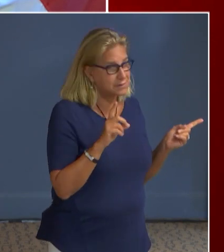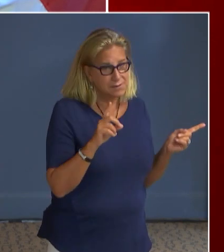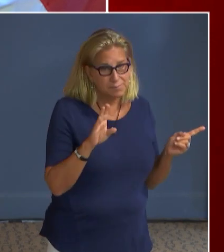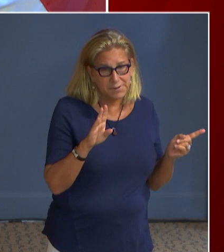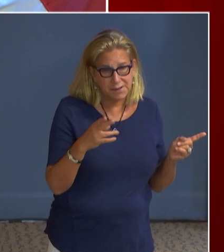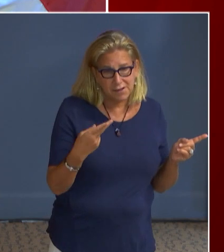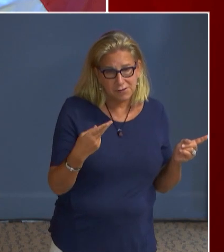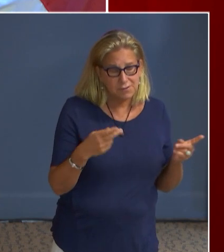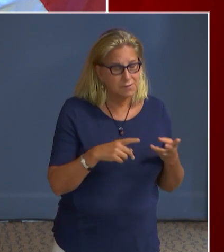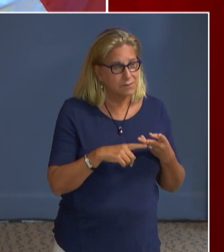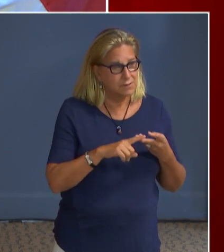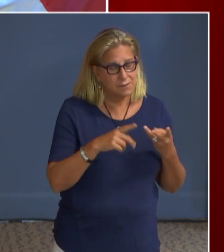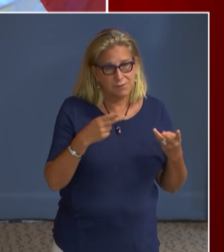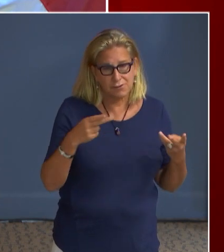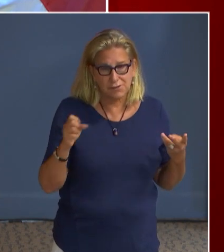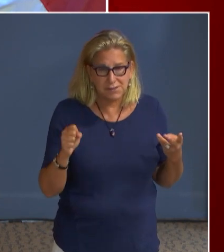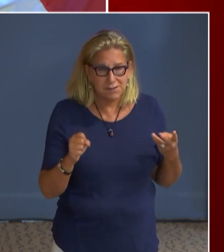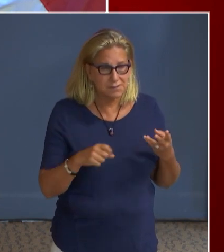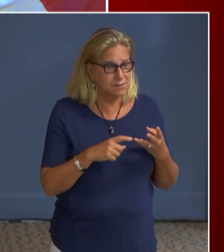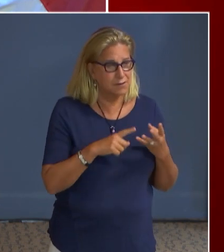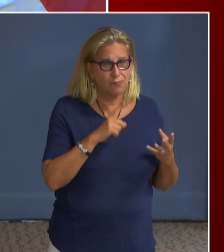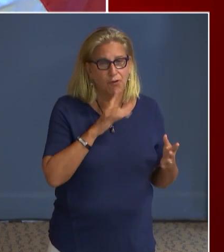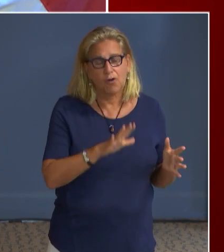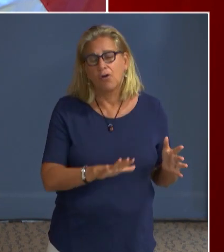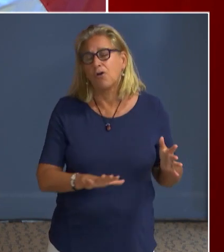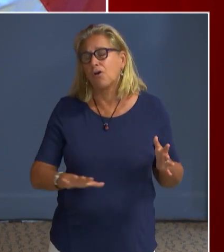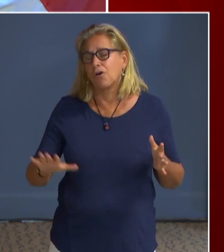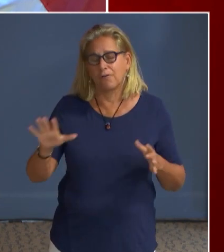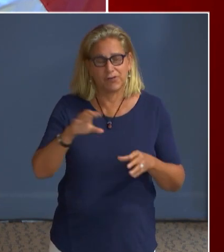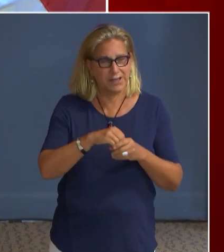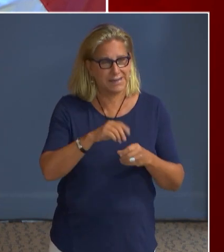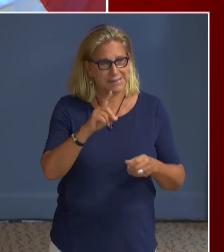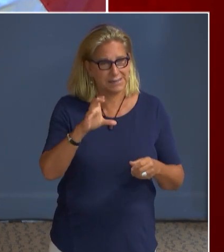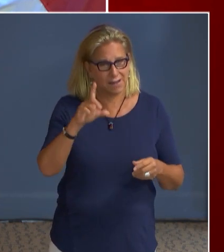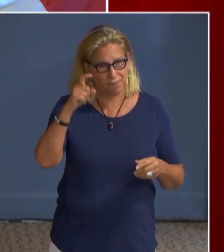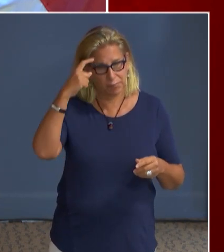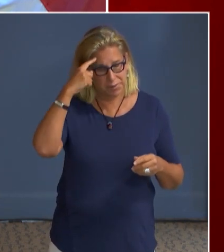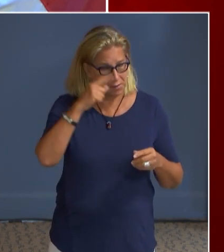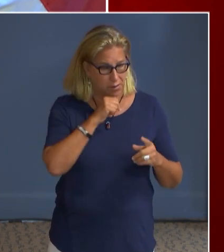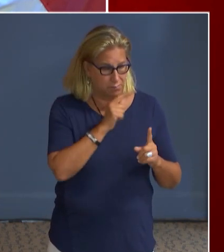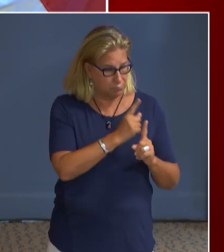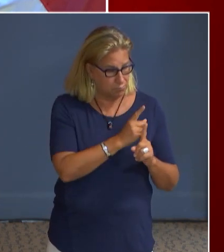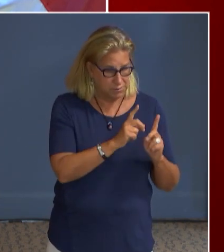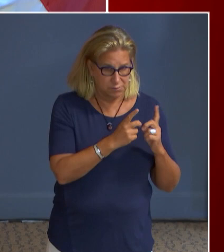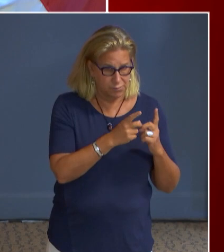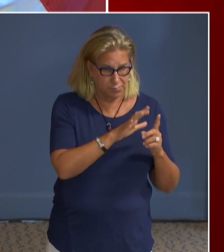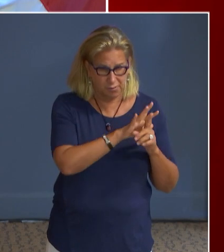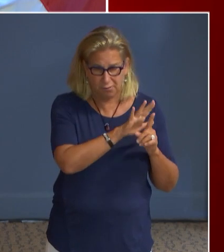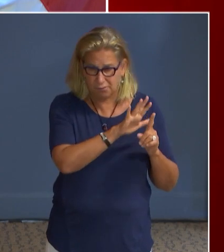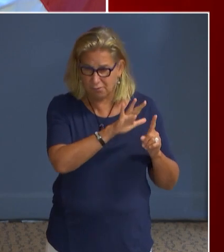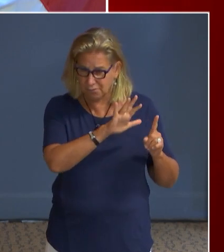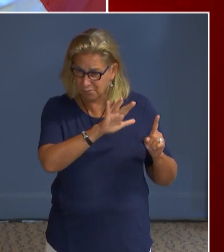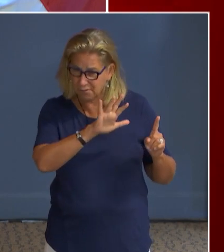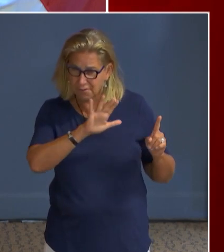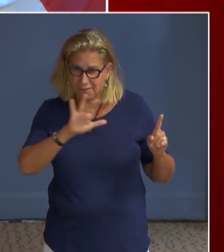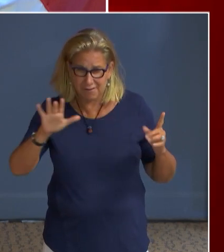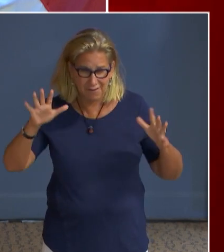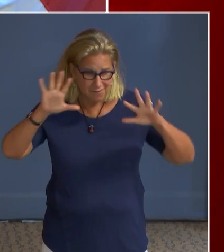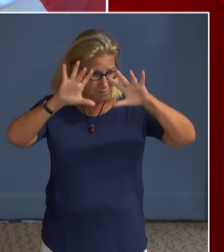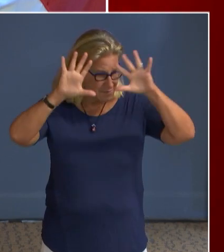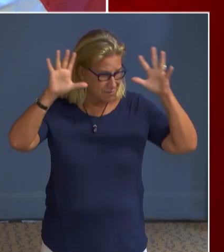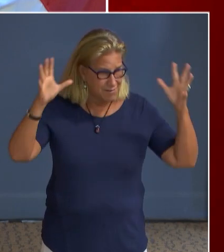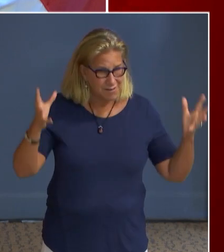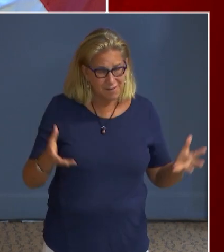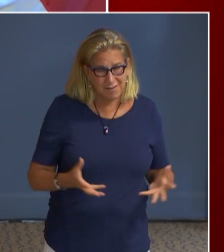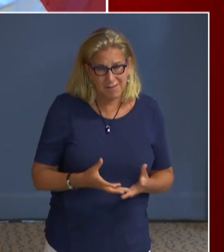new positions all across the government. So some of the hiring that we're doing is in preparation for the start